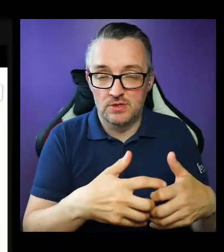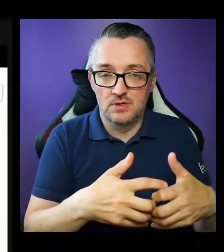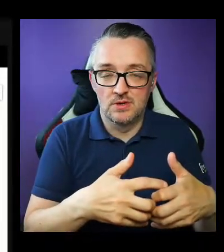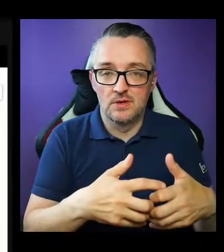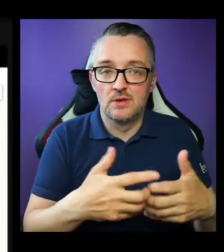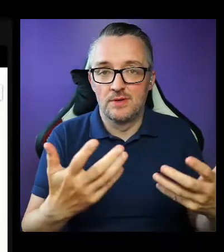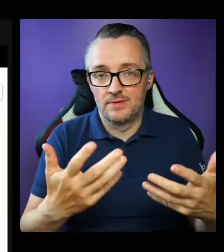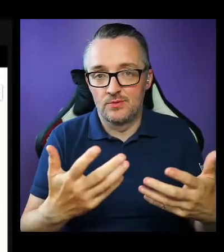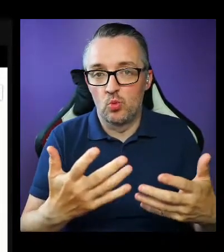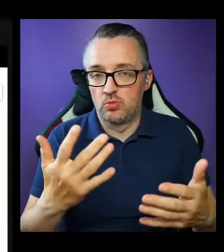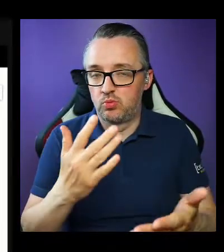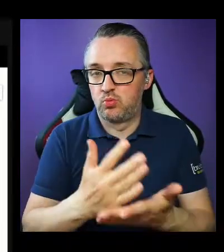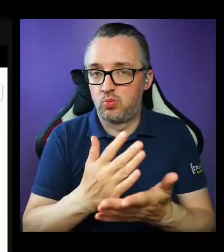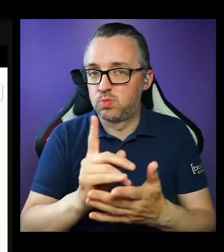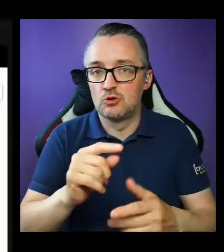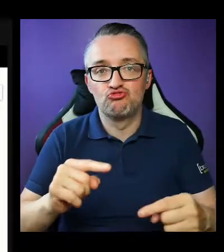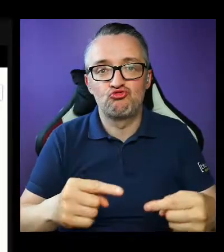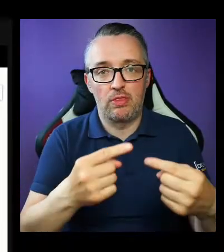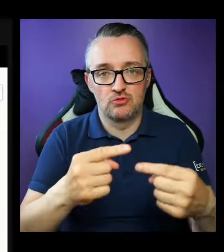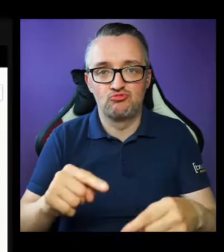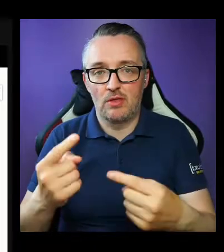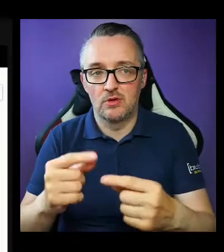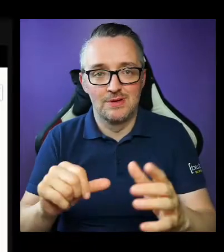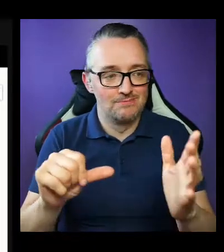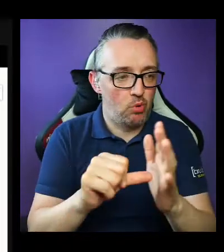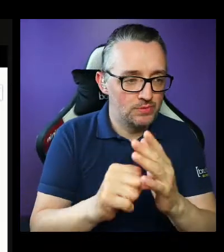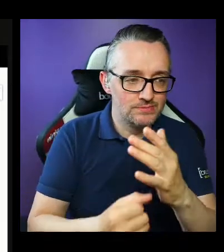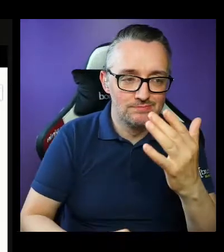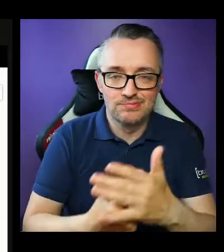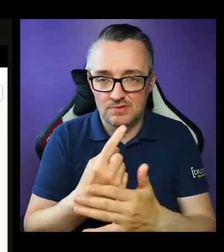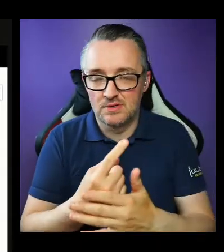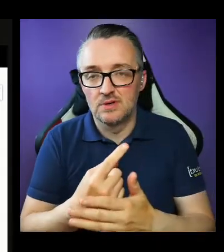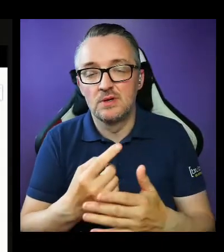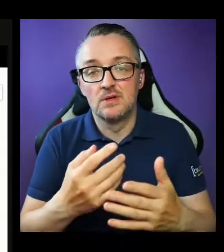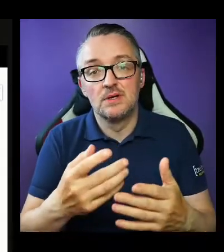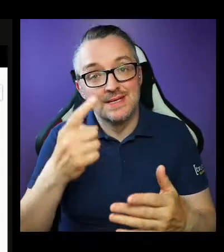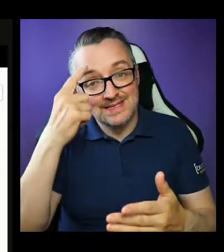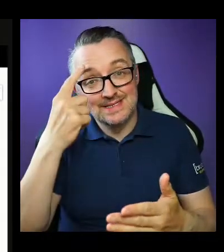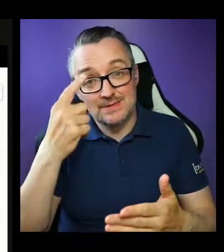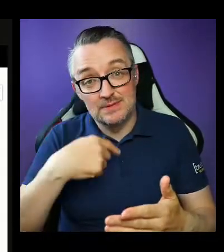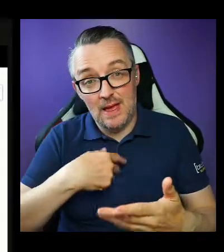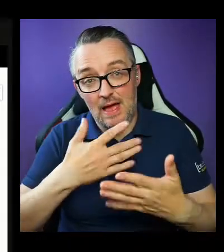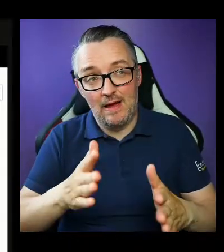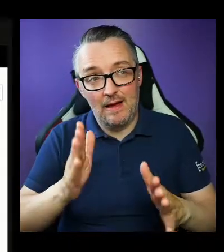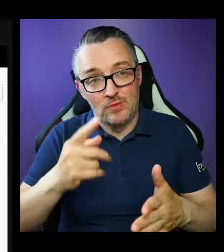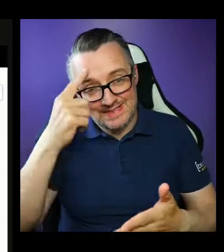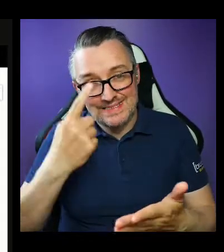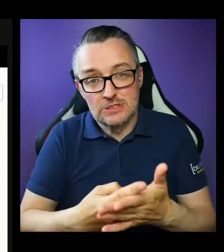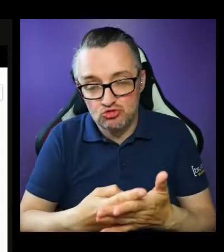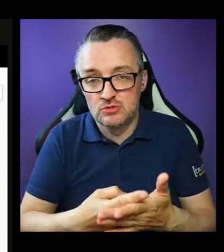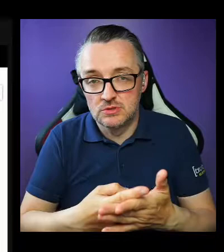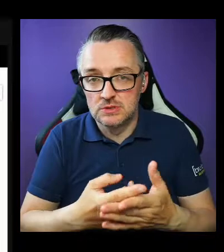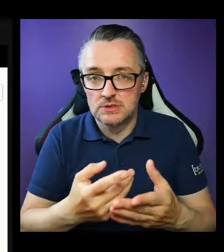introduced a lot of challenges and issues, and some of the decisions that we've